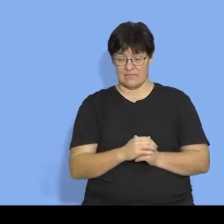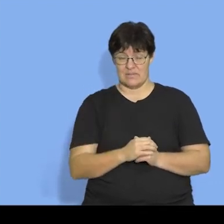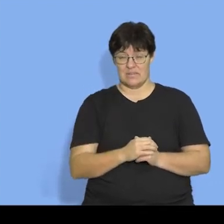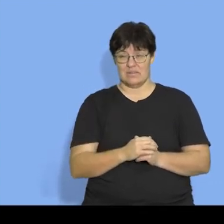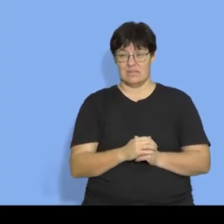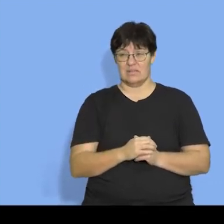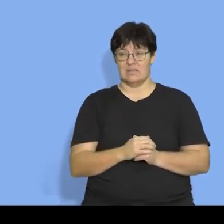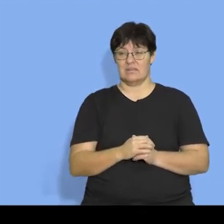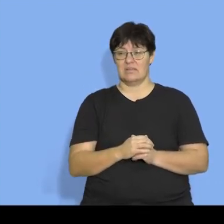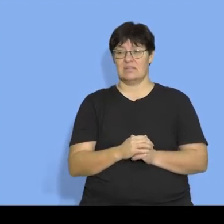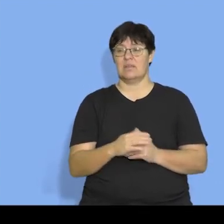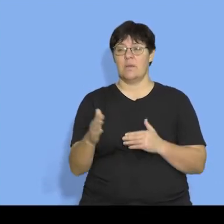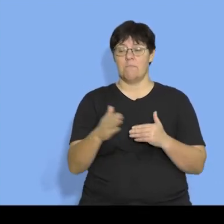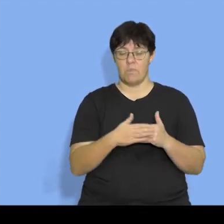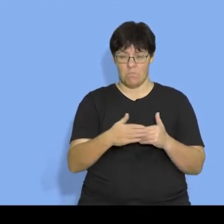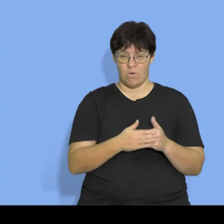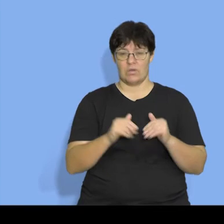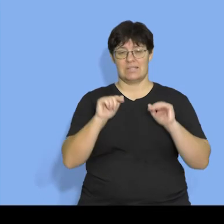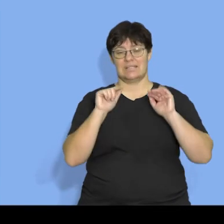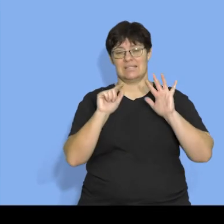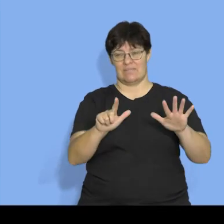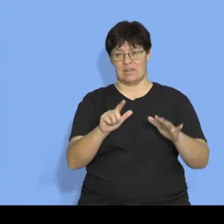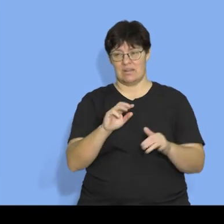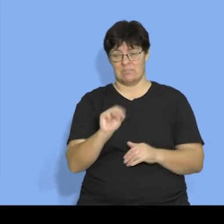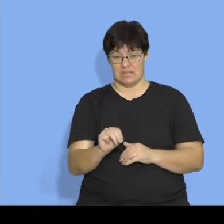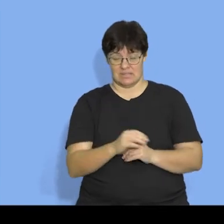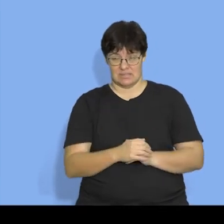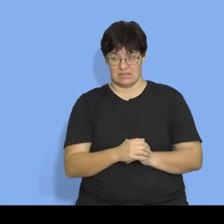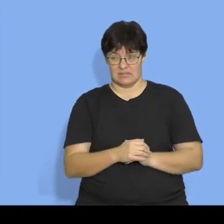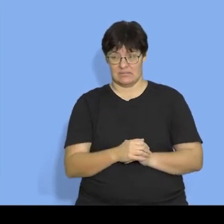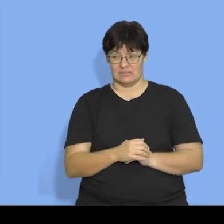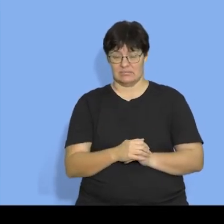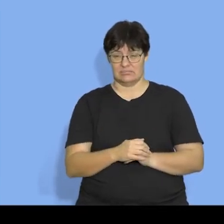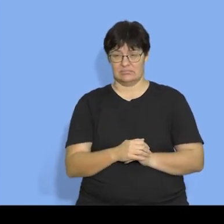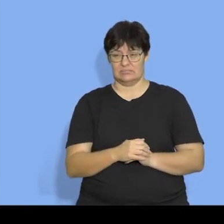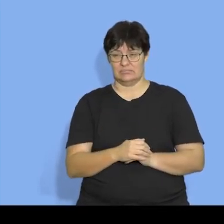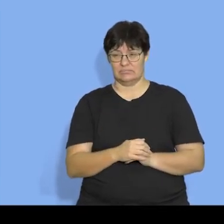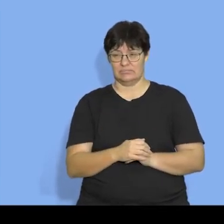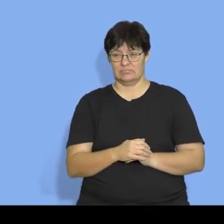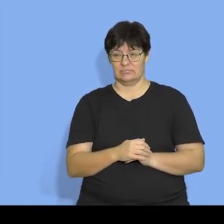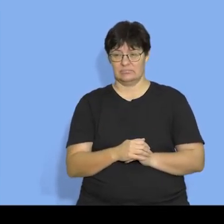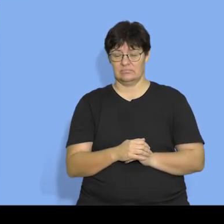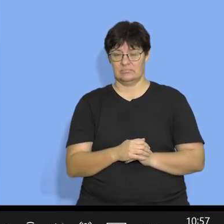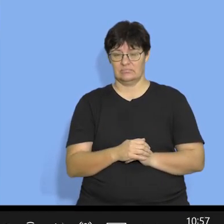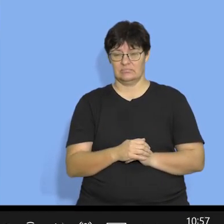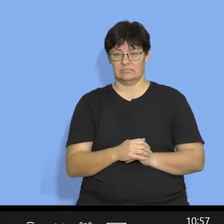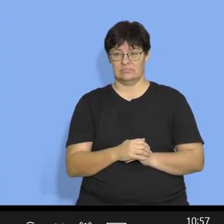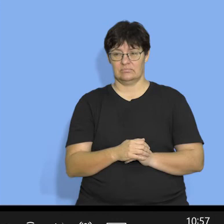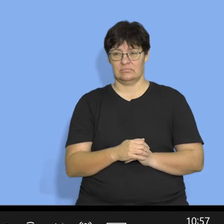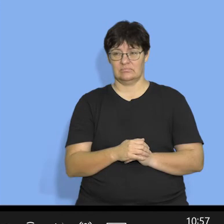5 meters, and then she went 7 meters, right? So let's add those